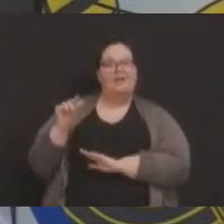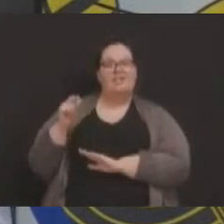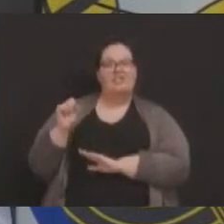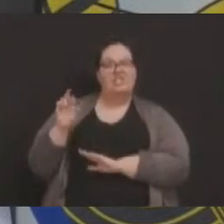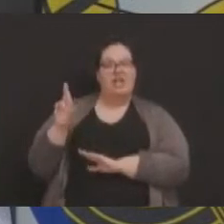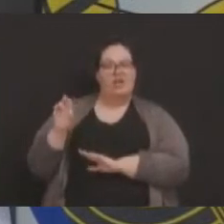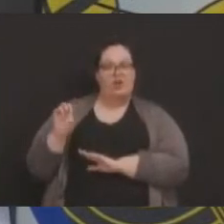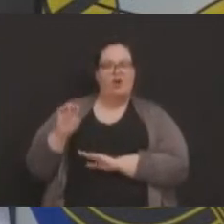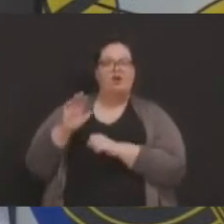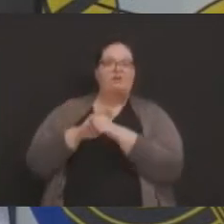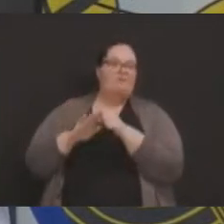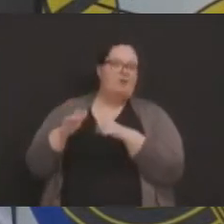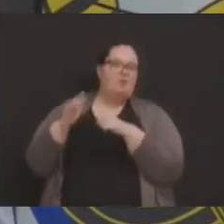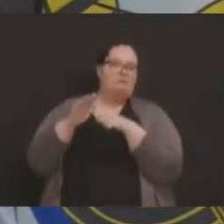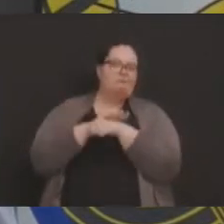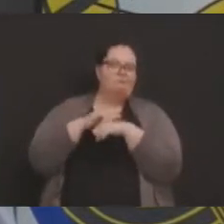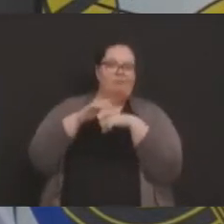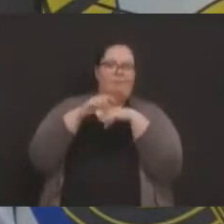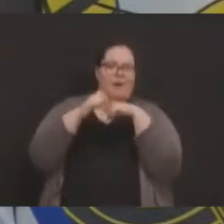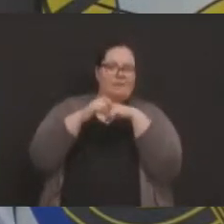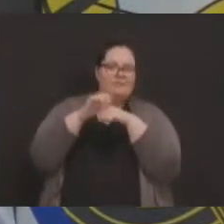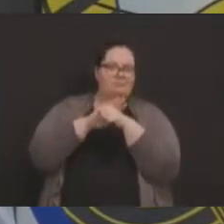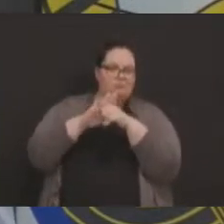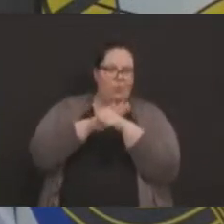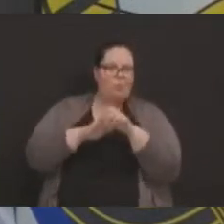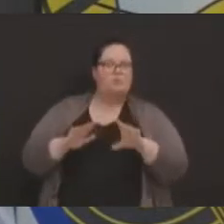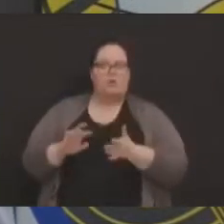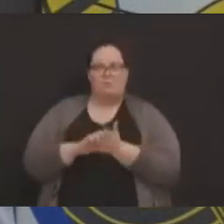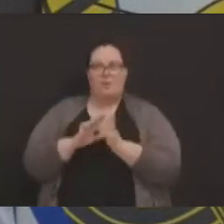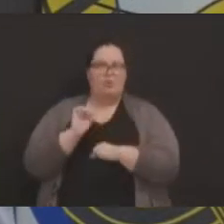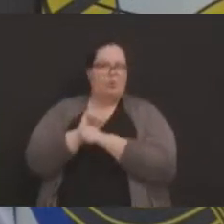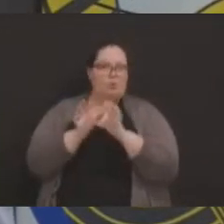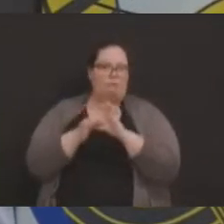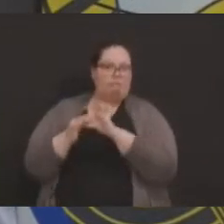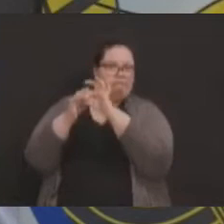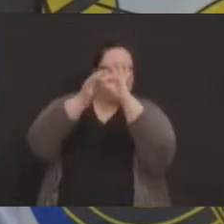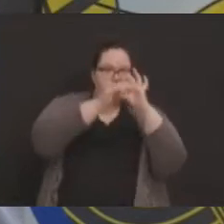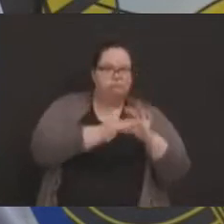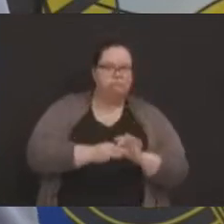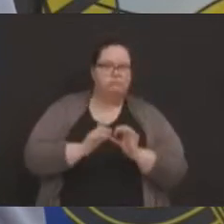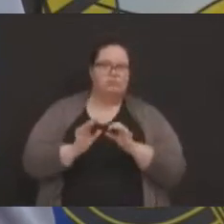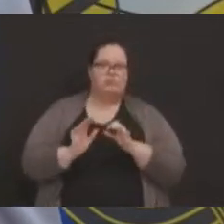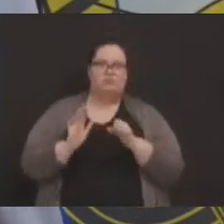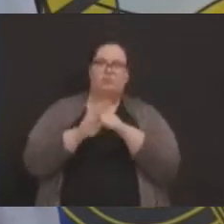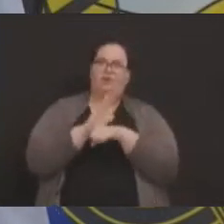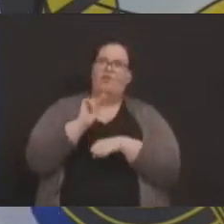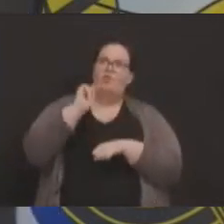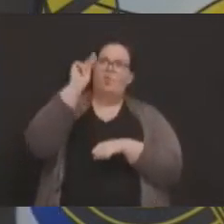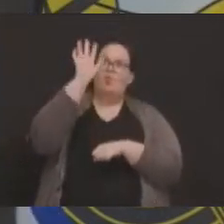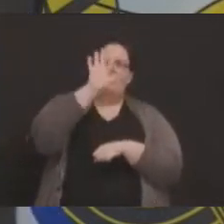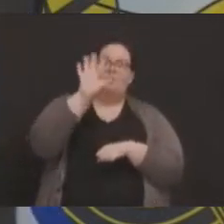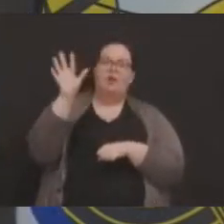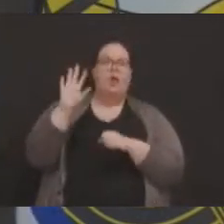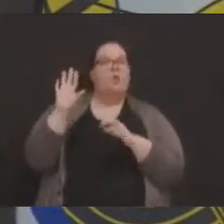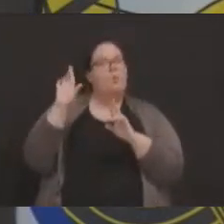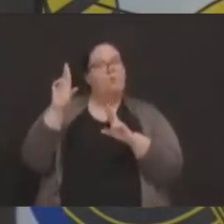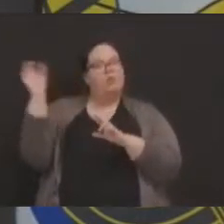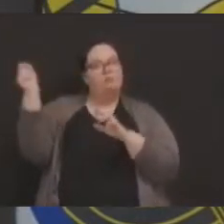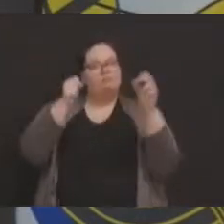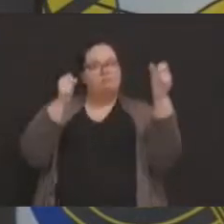will be filled sooner rather than later, and we'll have a full complement of medical officers. Mr. Bateman, do you have a quick